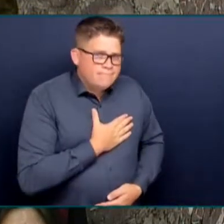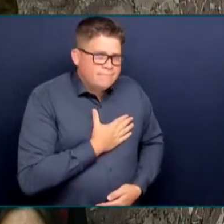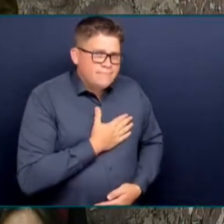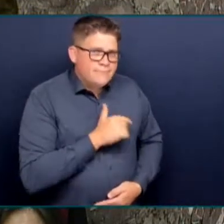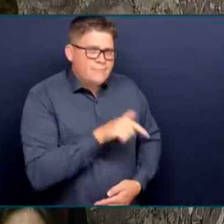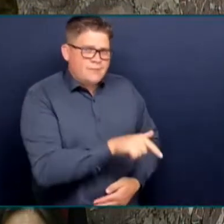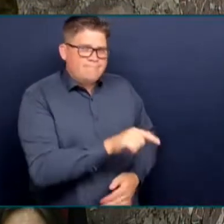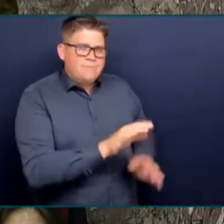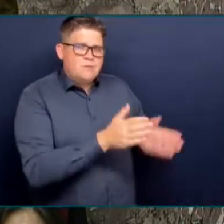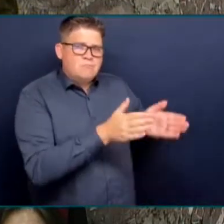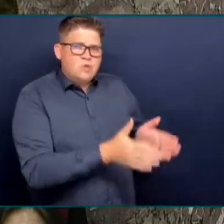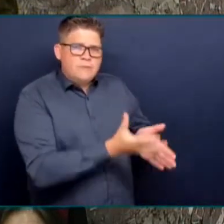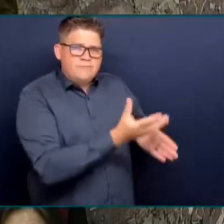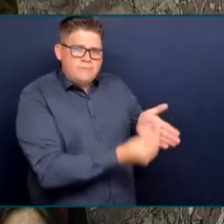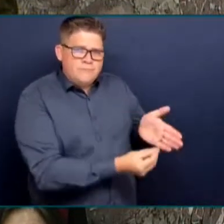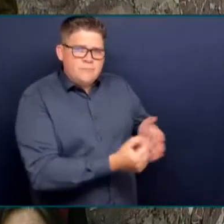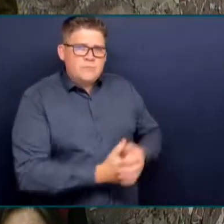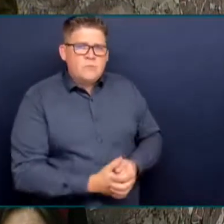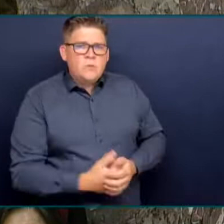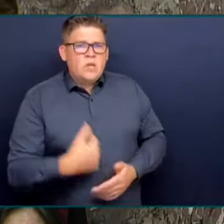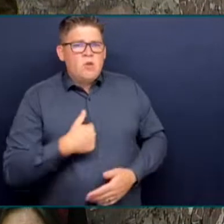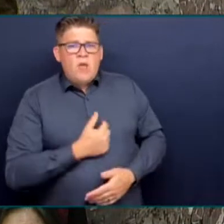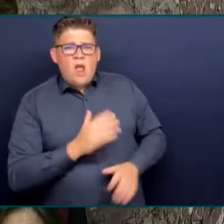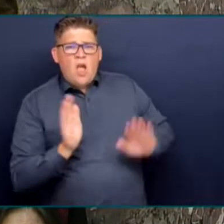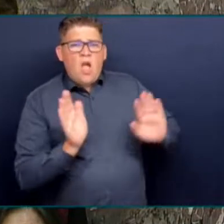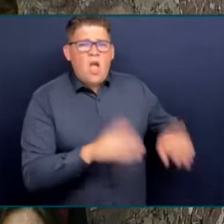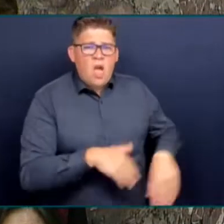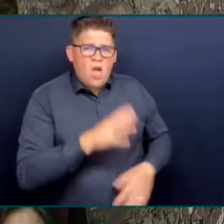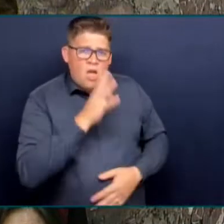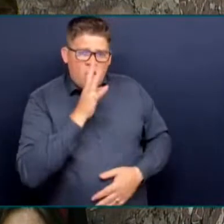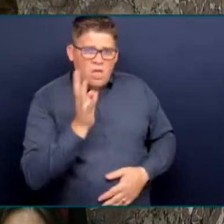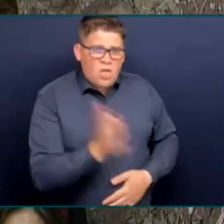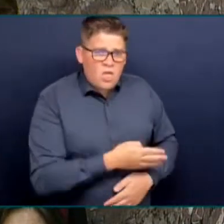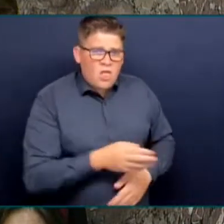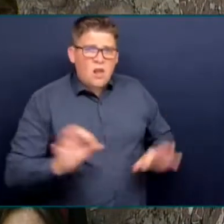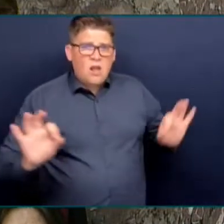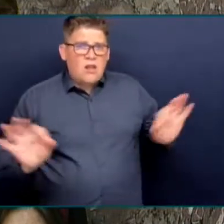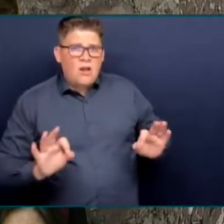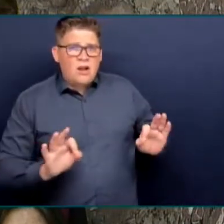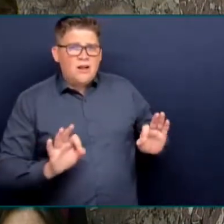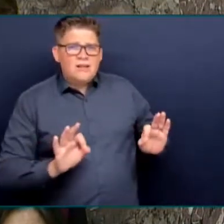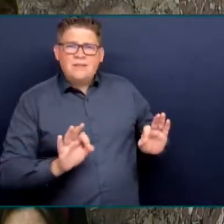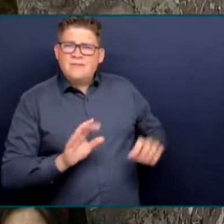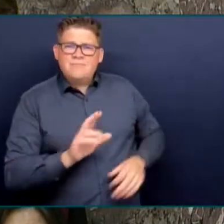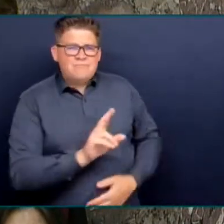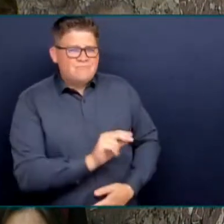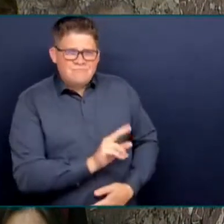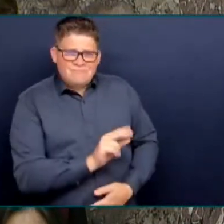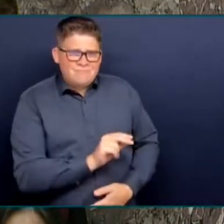And to suggest that we're doing that, Honourable Speaker, for the sake of political rhetoric, I don't think is the right path.